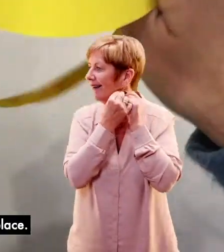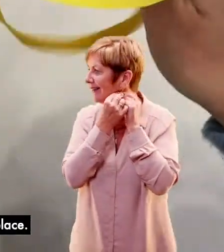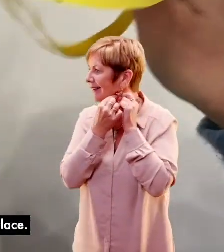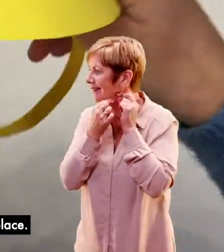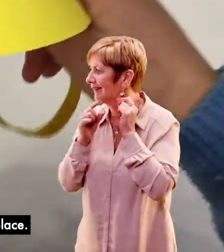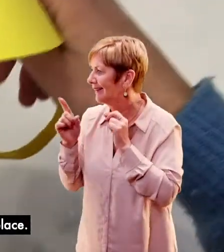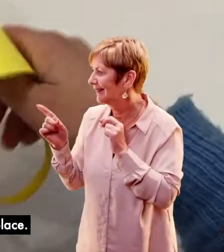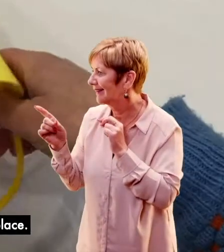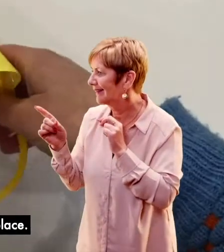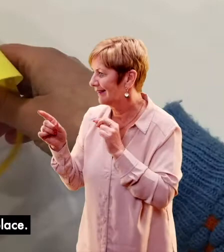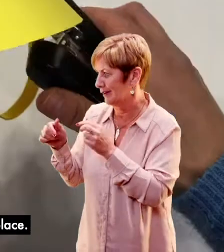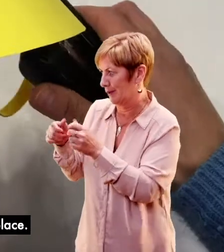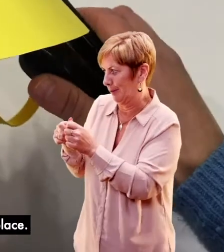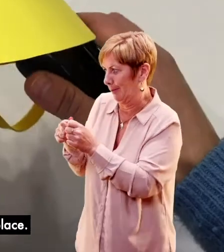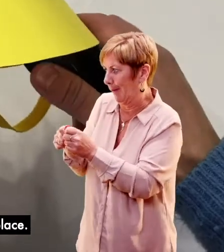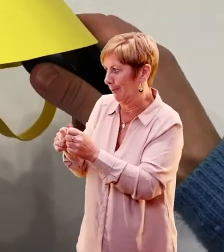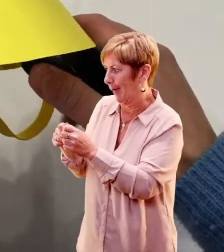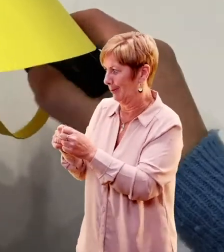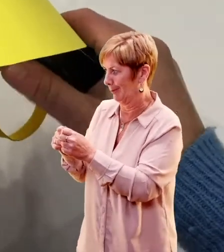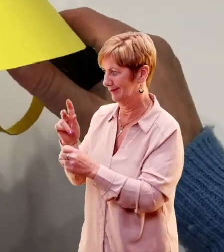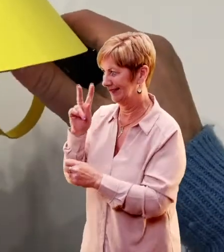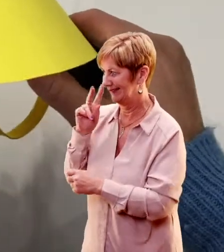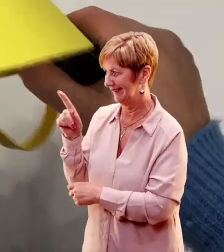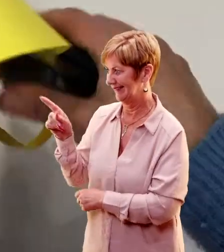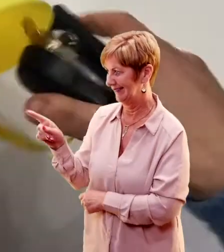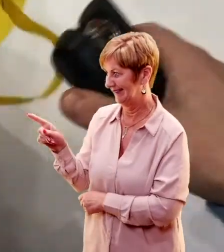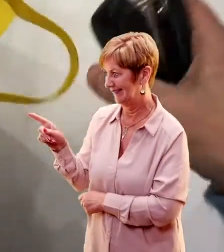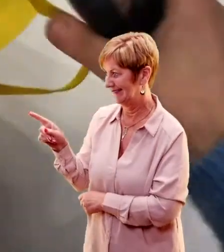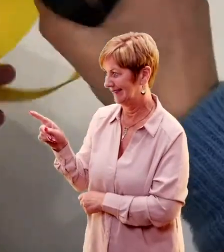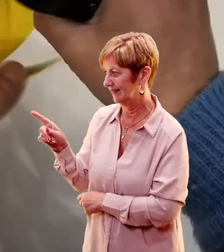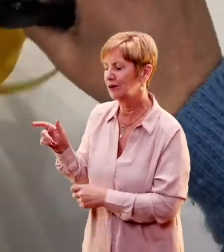makes it easier to staple in place.